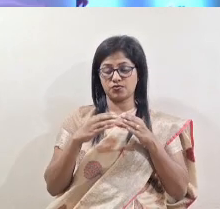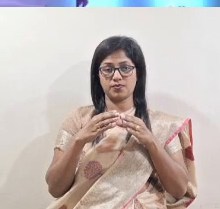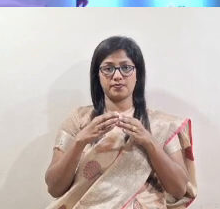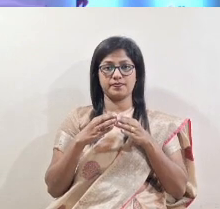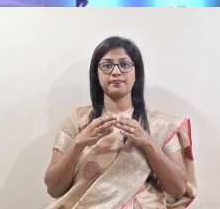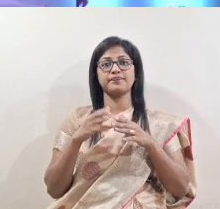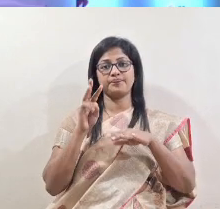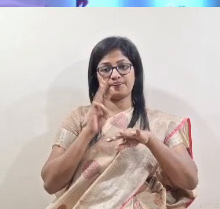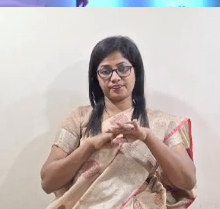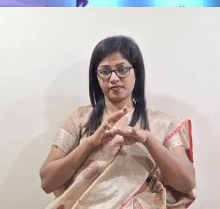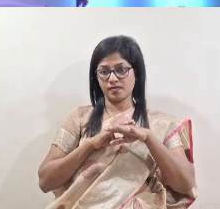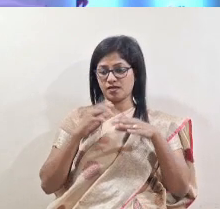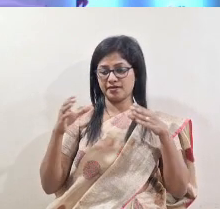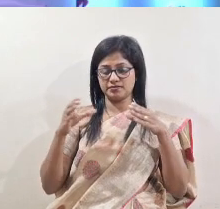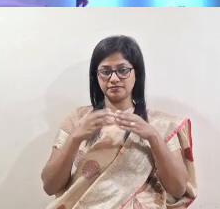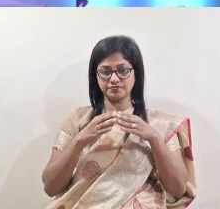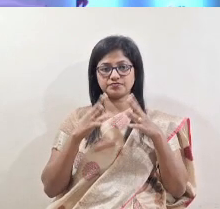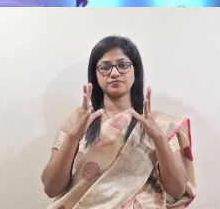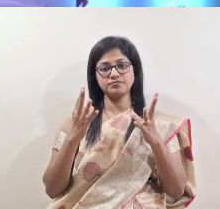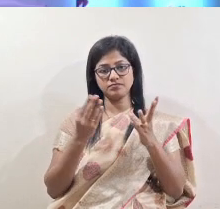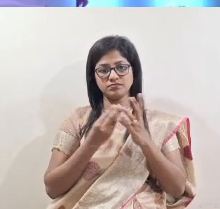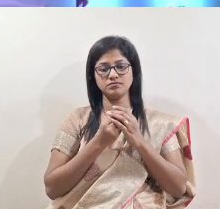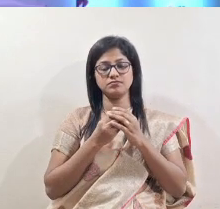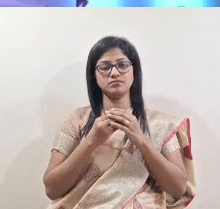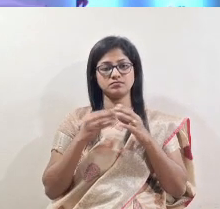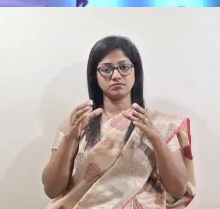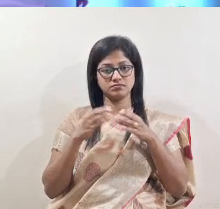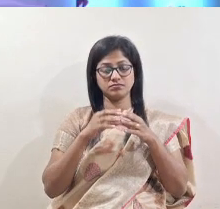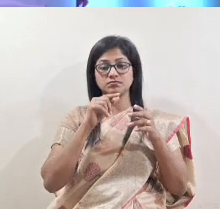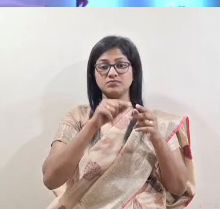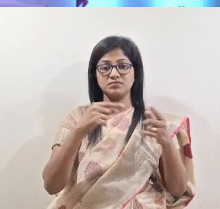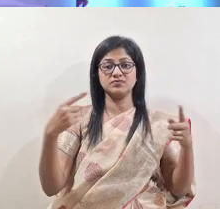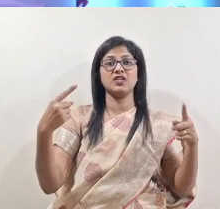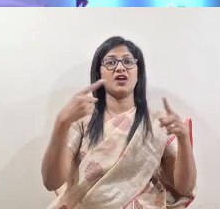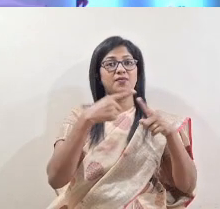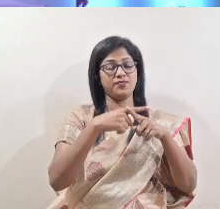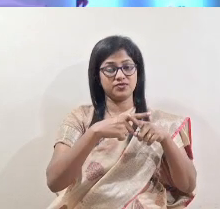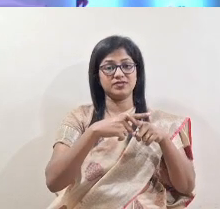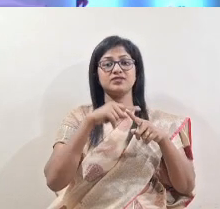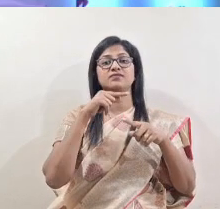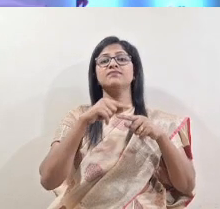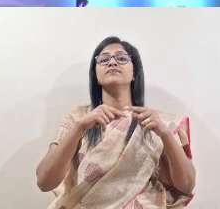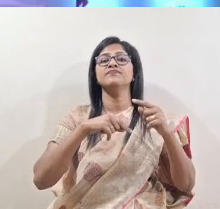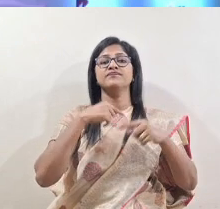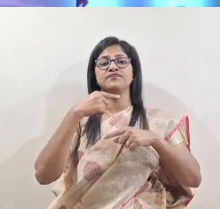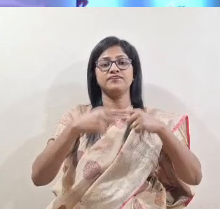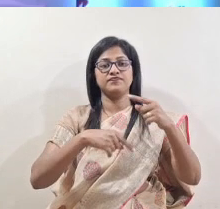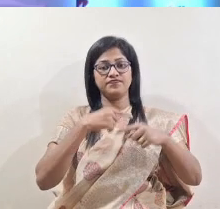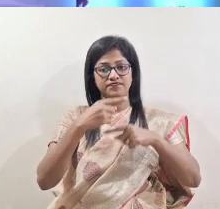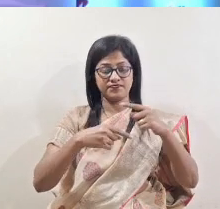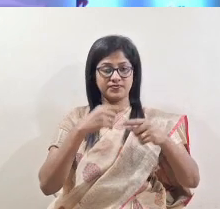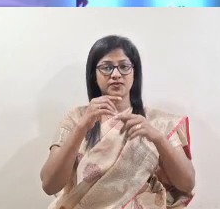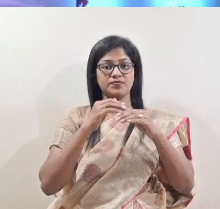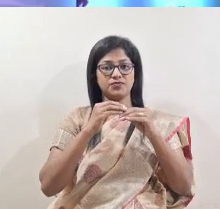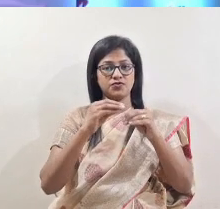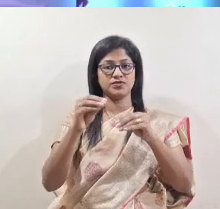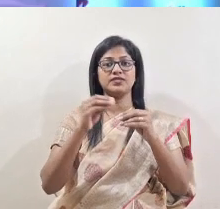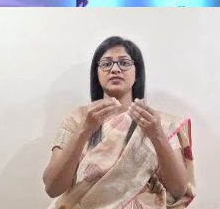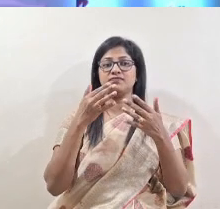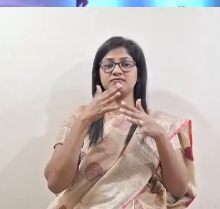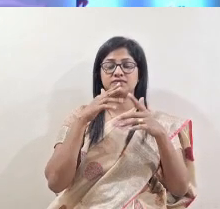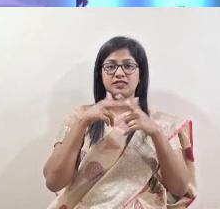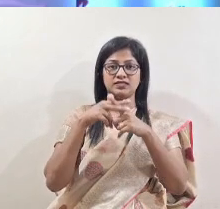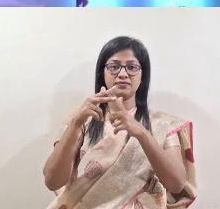group members. So this inadvertently translates this continuous motion into an intermittent